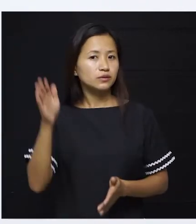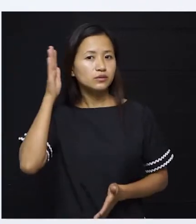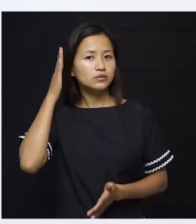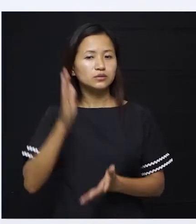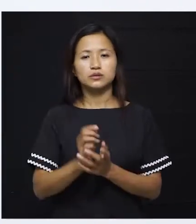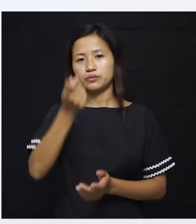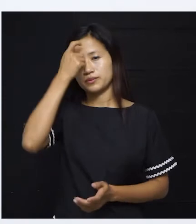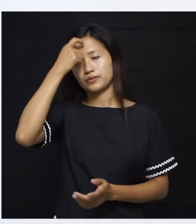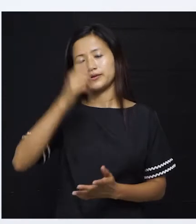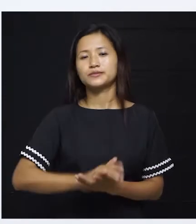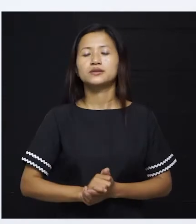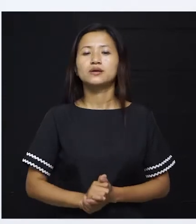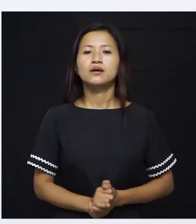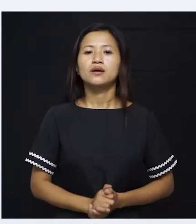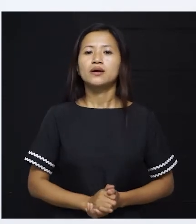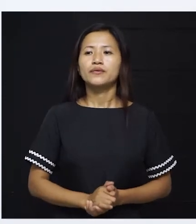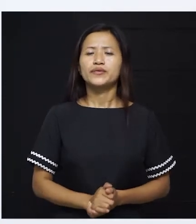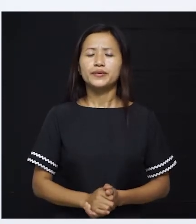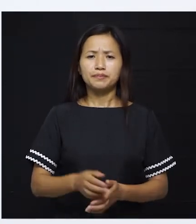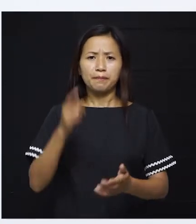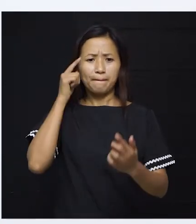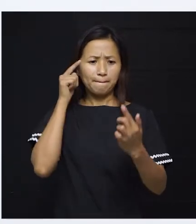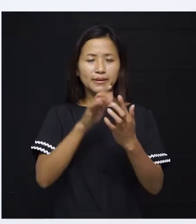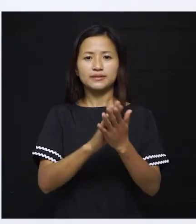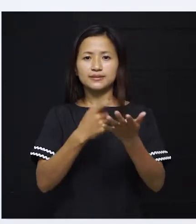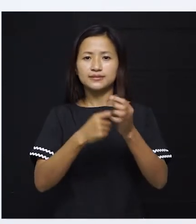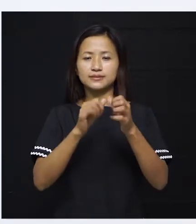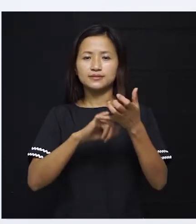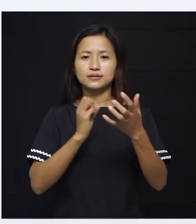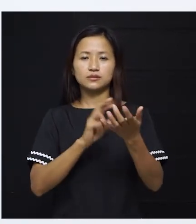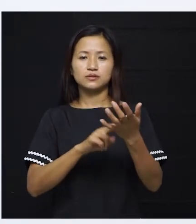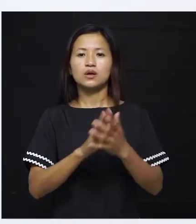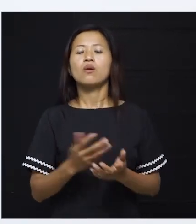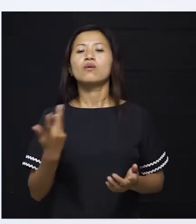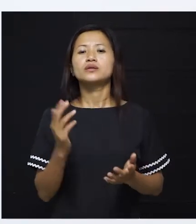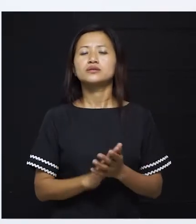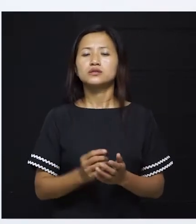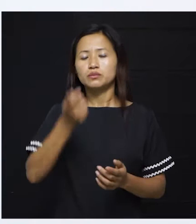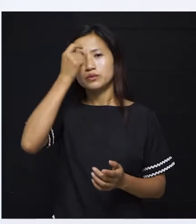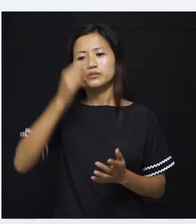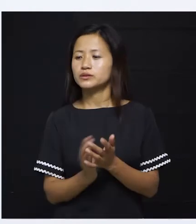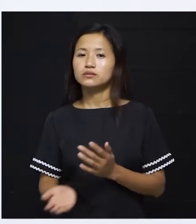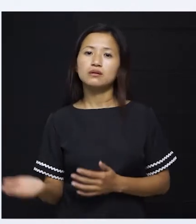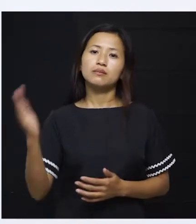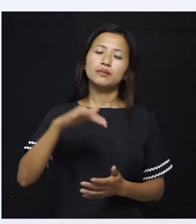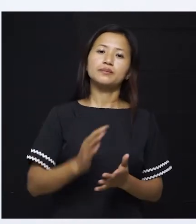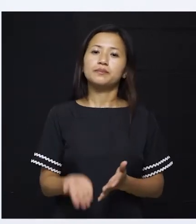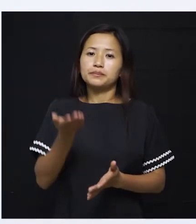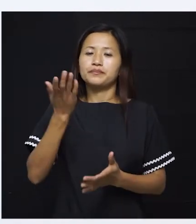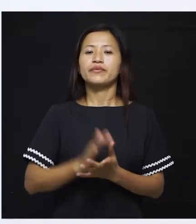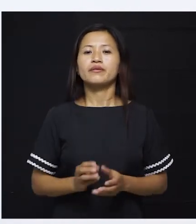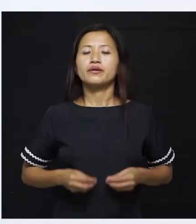their problems. He listened to the main reasons why this issue has come up, and then he used to give